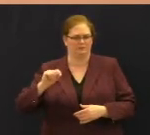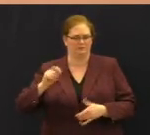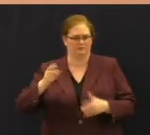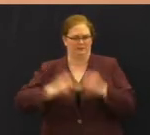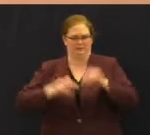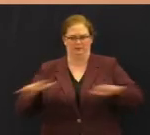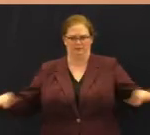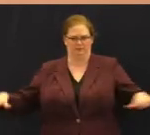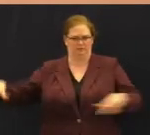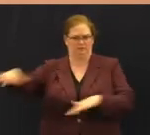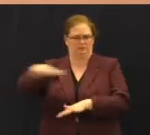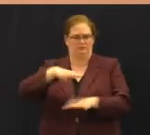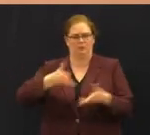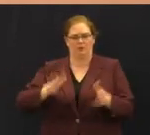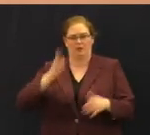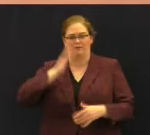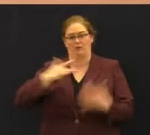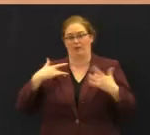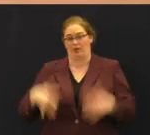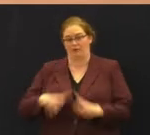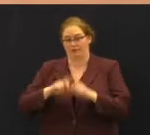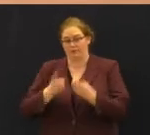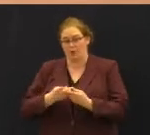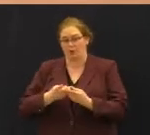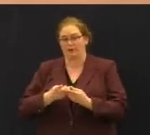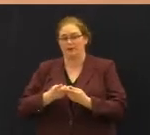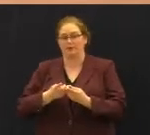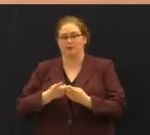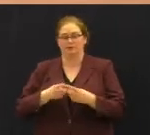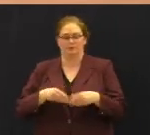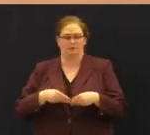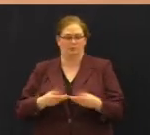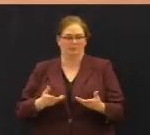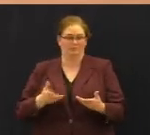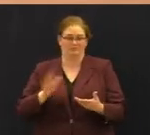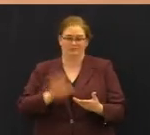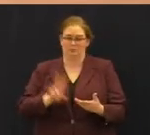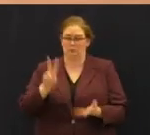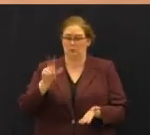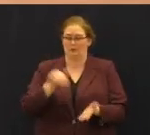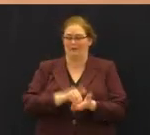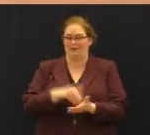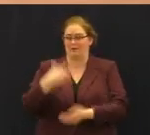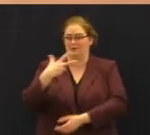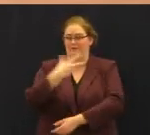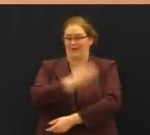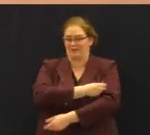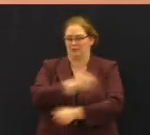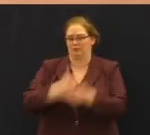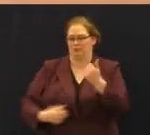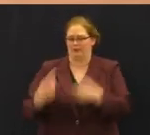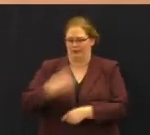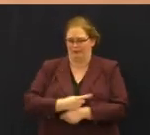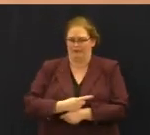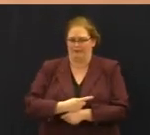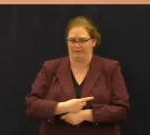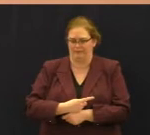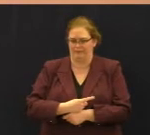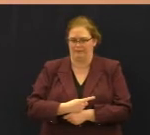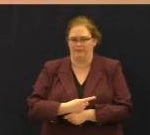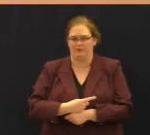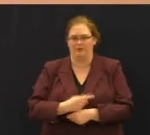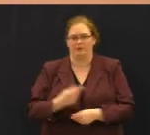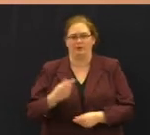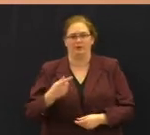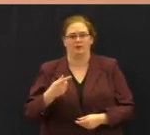It will allow for our health department to administer about 2,000 vaccinations a day. Our